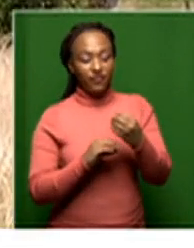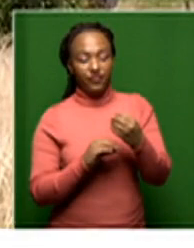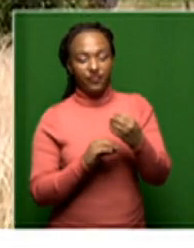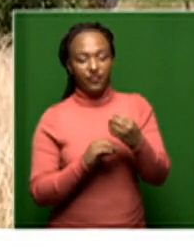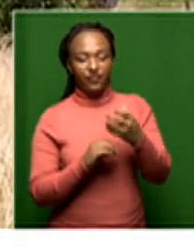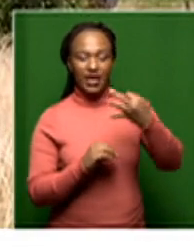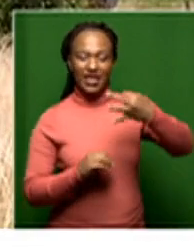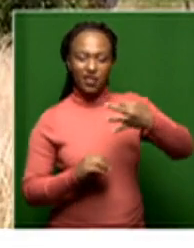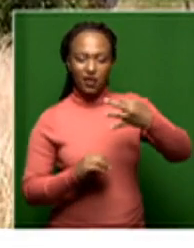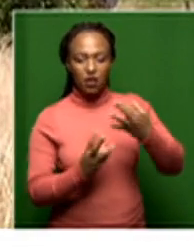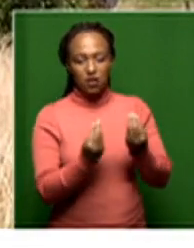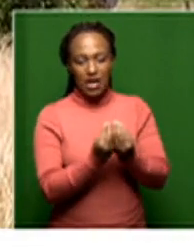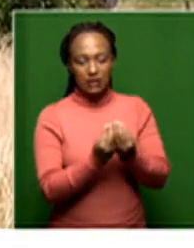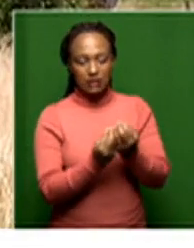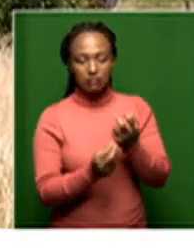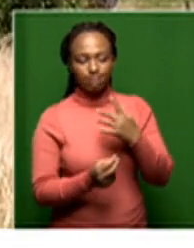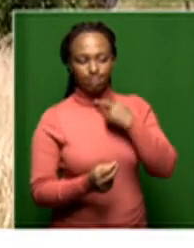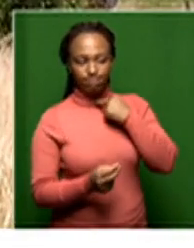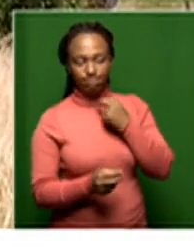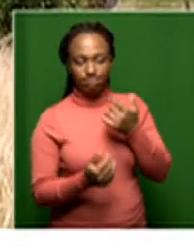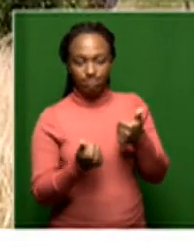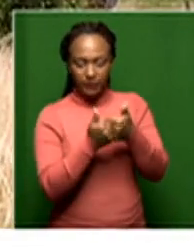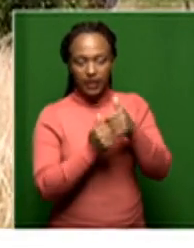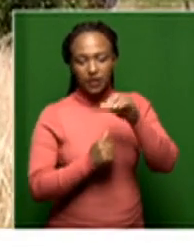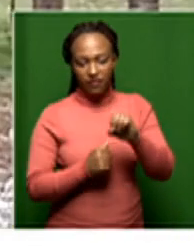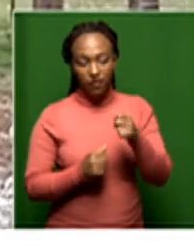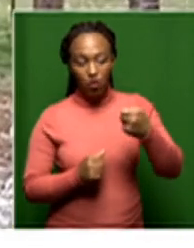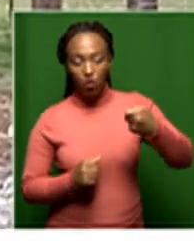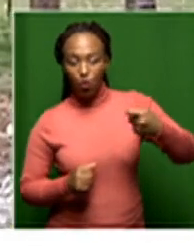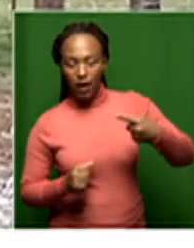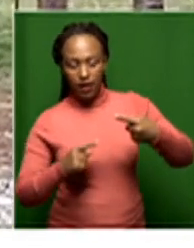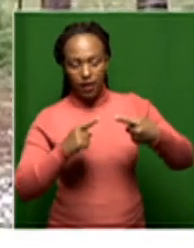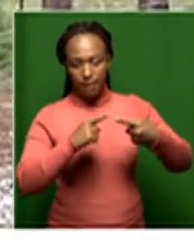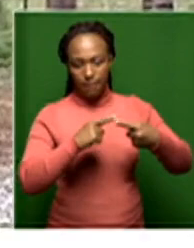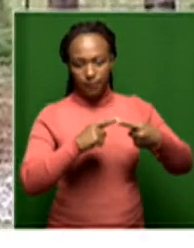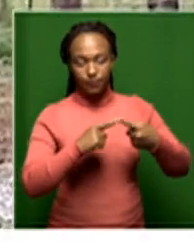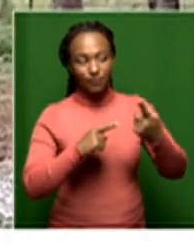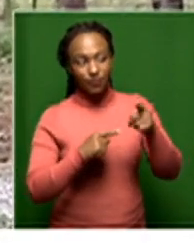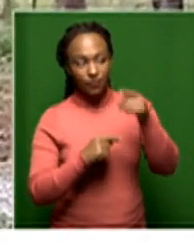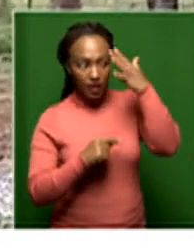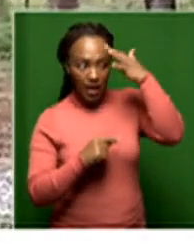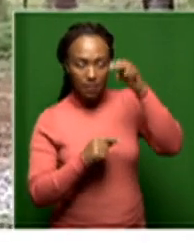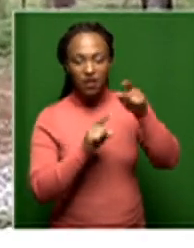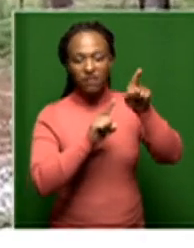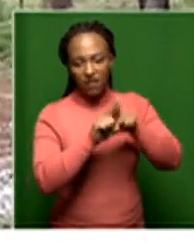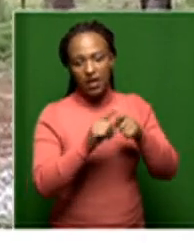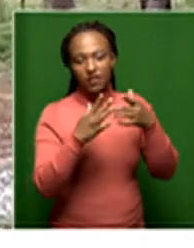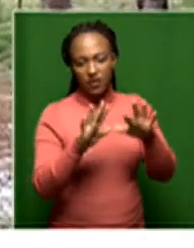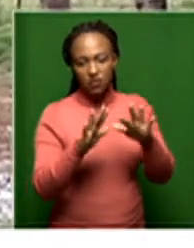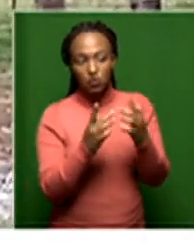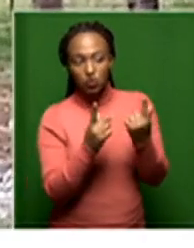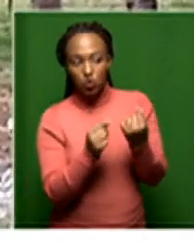main difficulties. So the one difficulty is simply a total failure of the government to do its